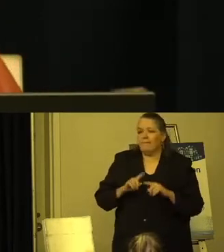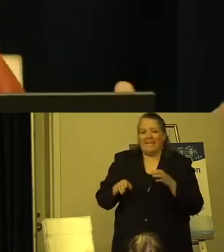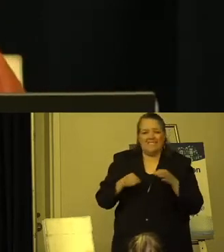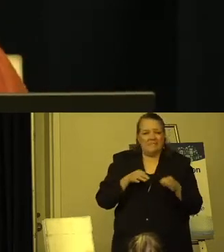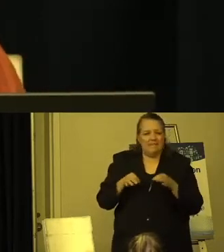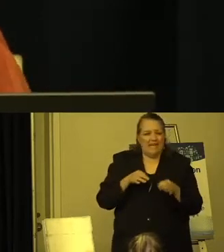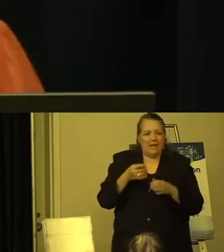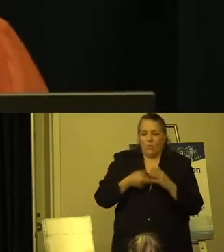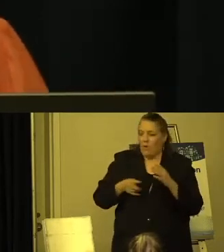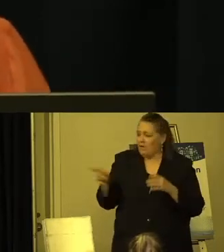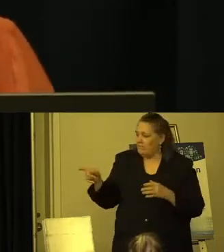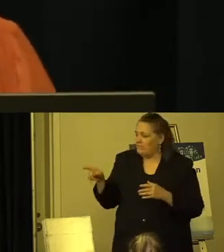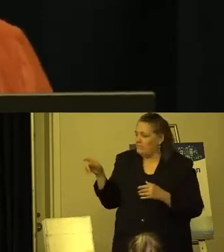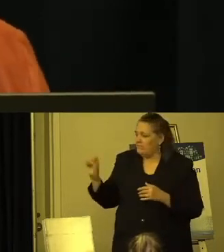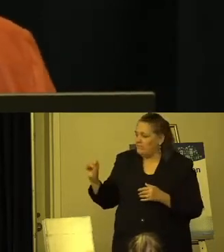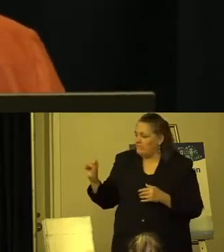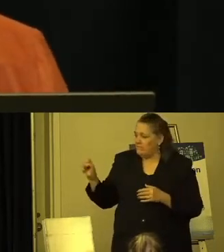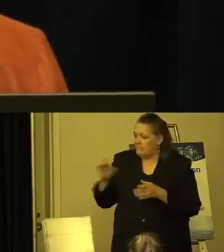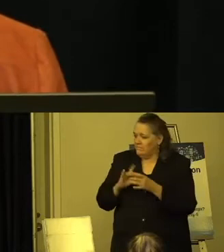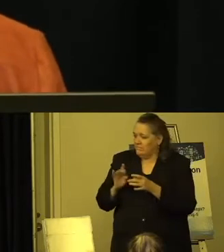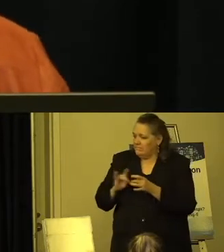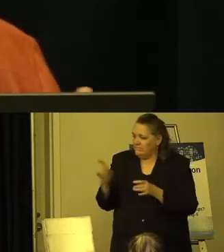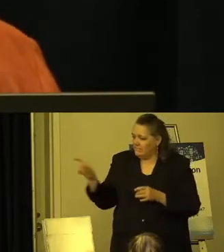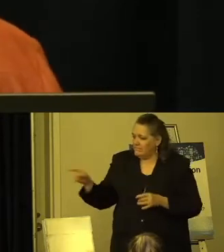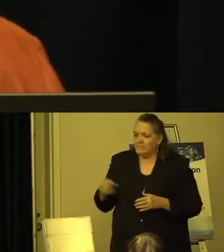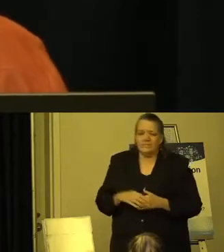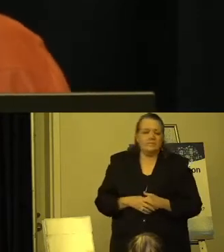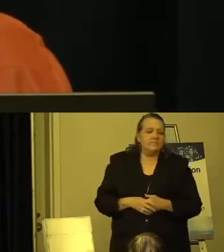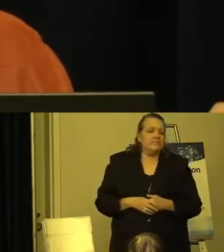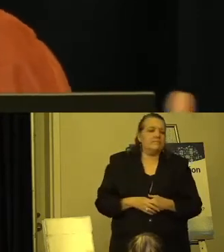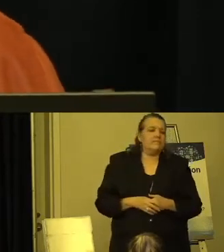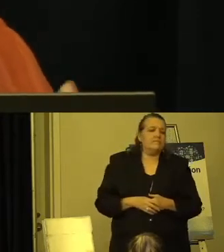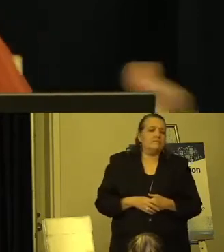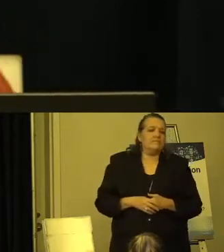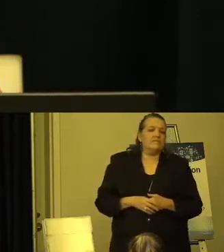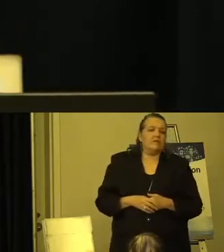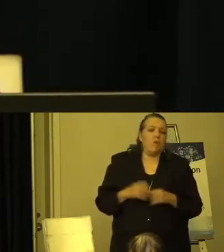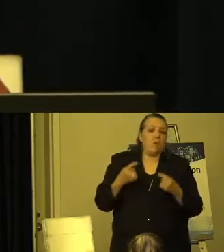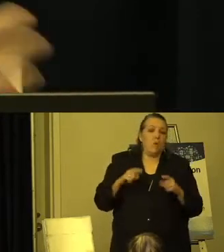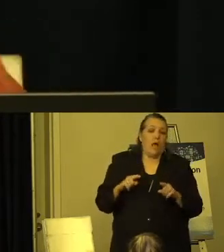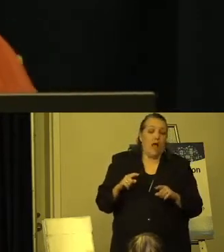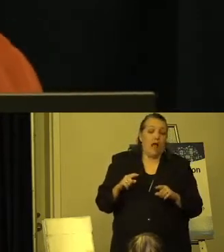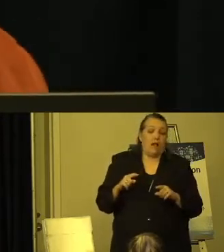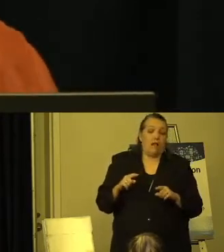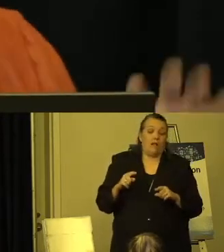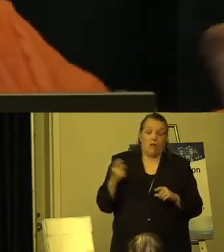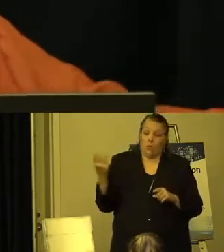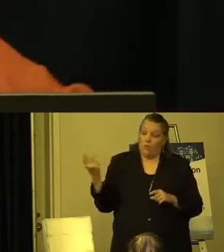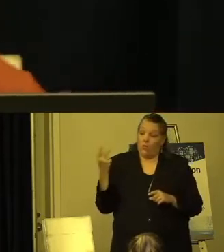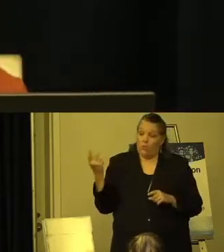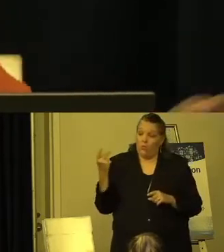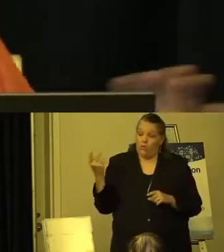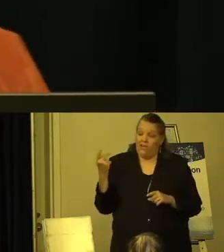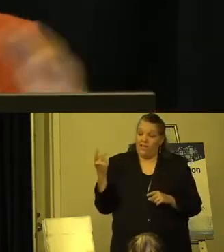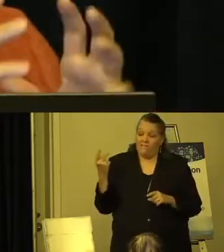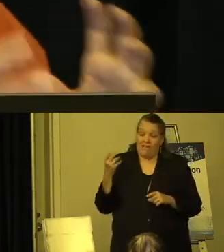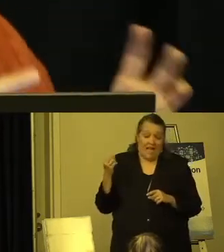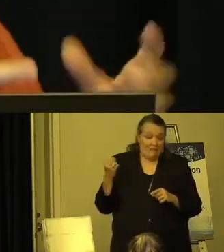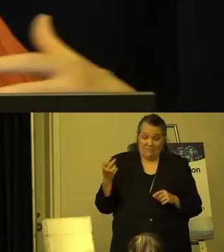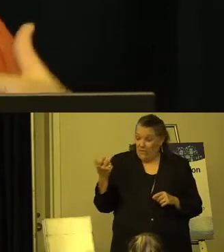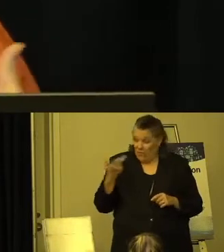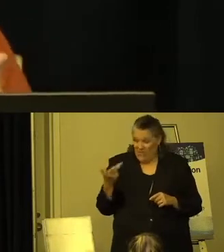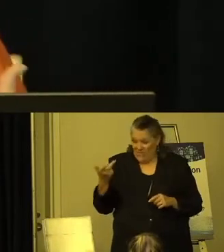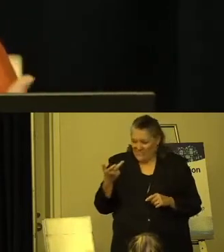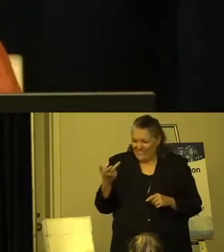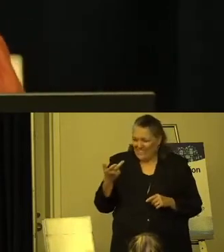what Shadi has mentioned, for the entire time we've been, Michael and I, and previously Shadi,